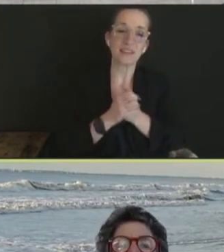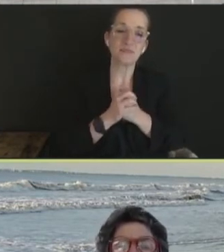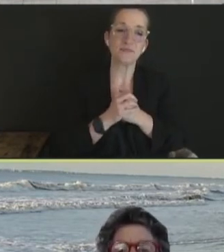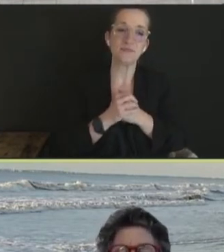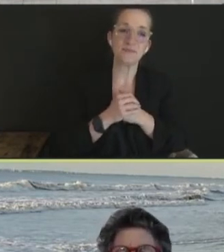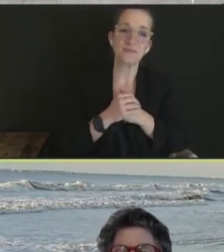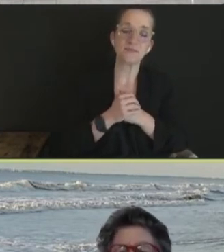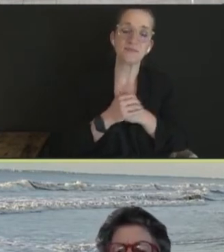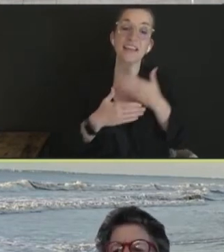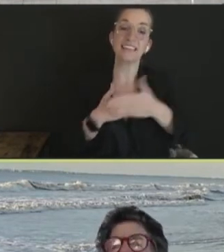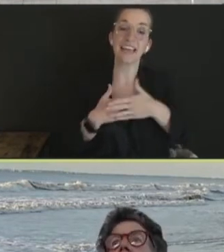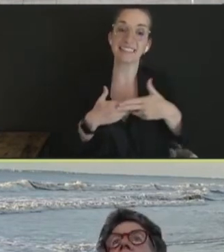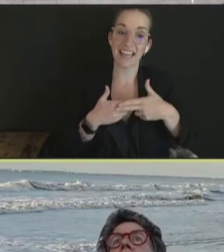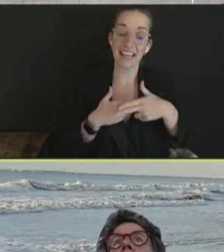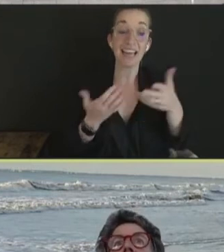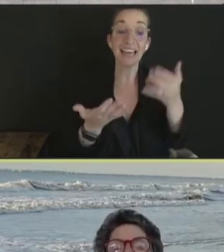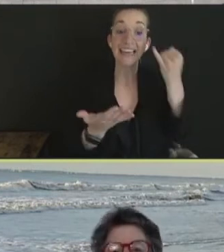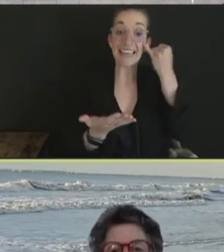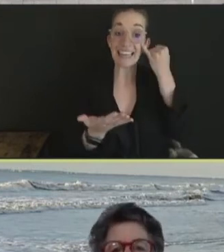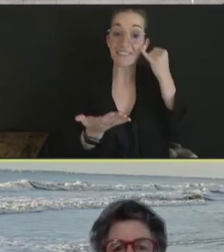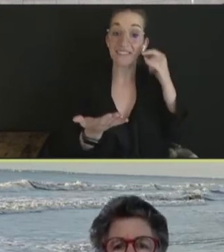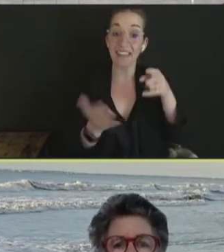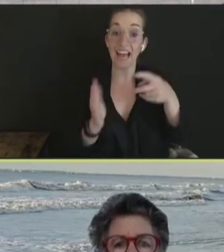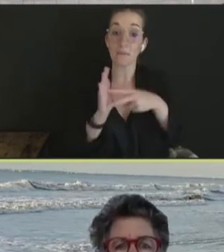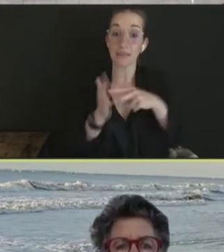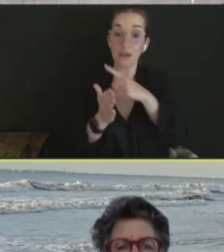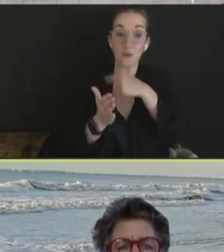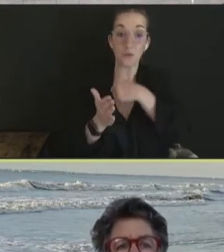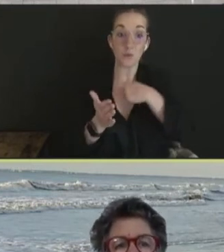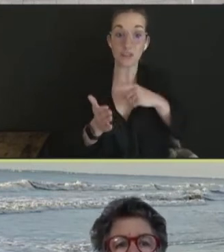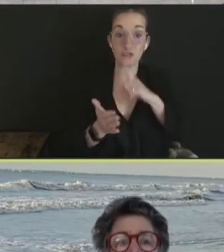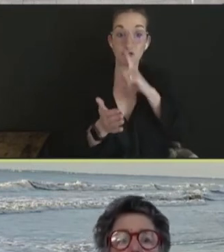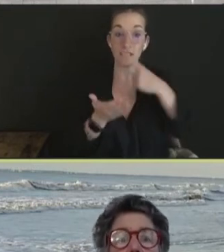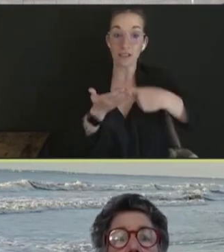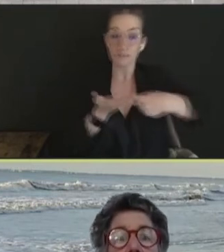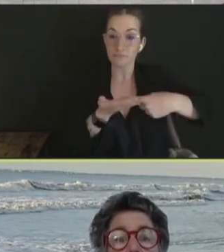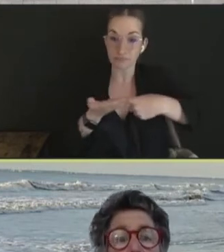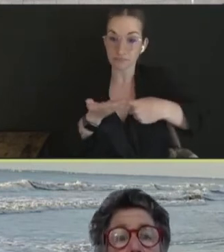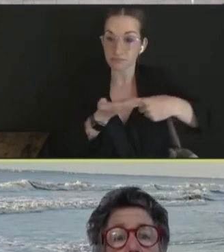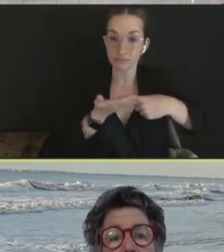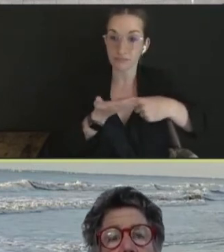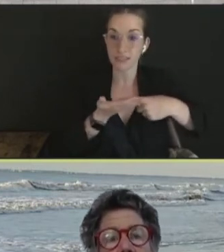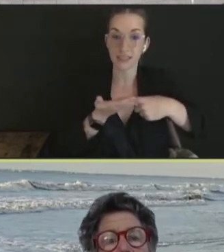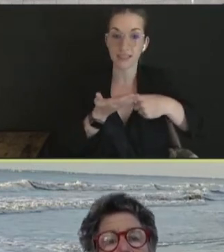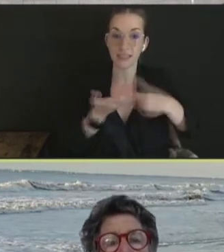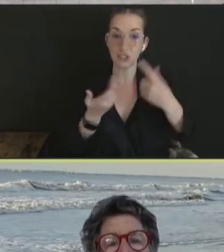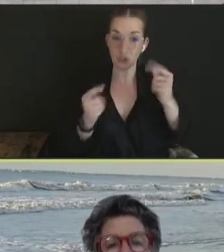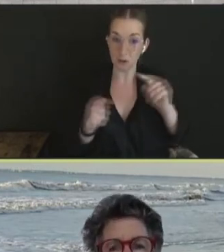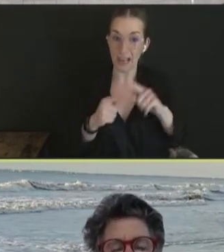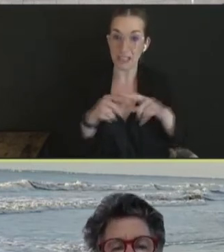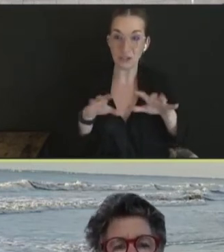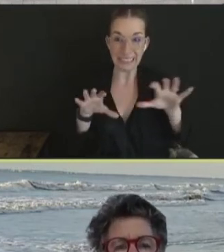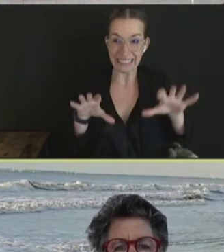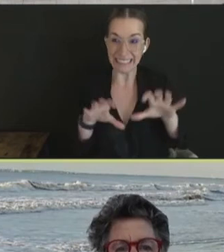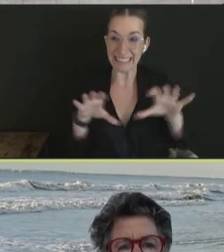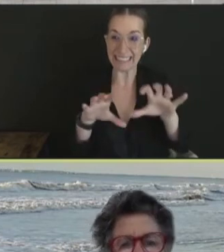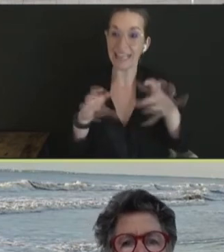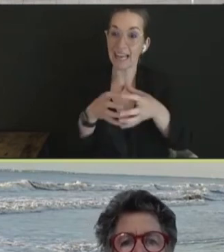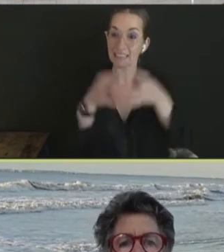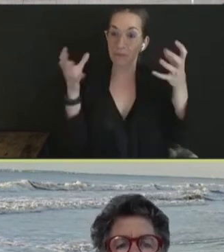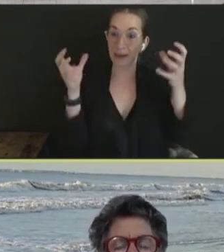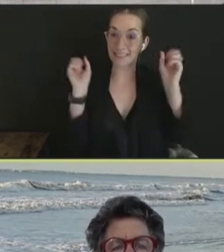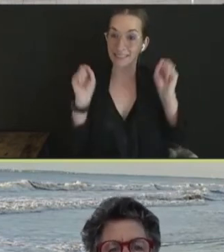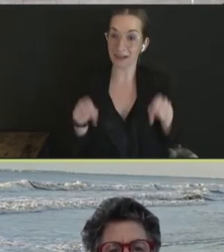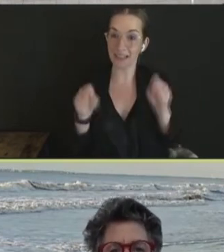But this means if we're really talking about that and having everything pre-positioned, doing as much as we can and as